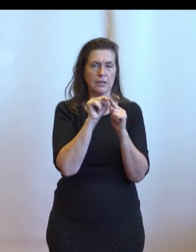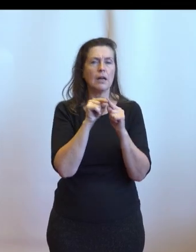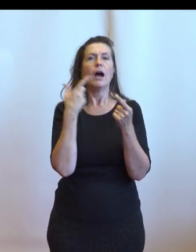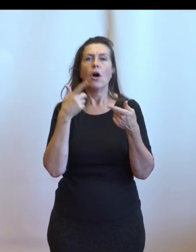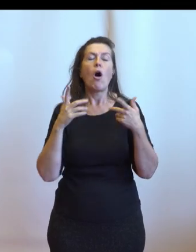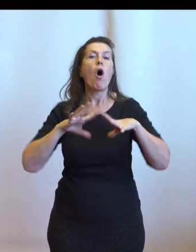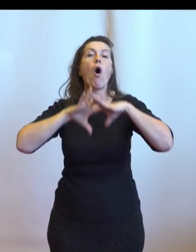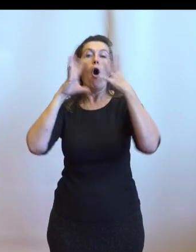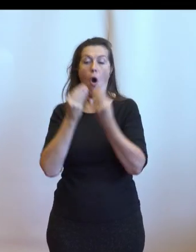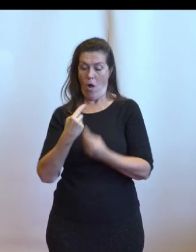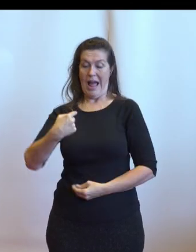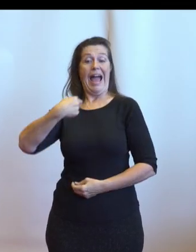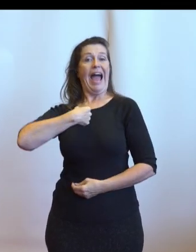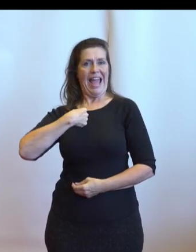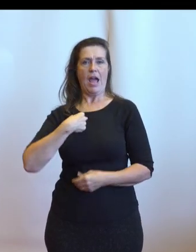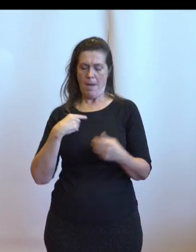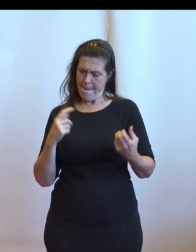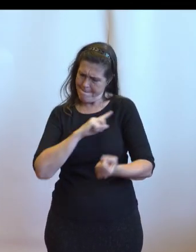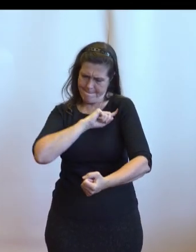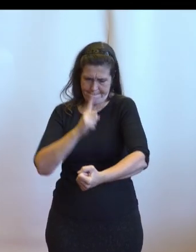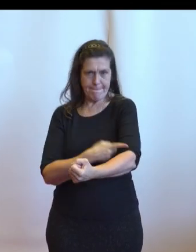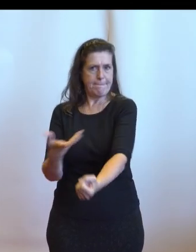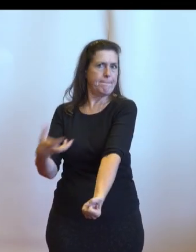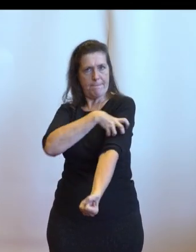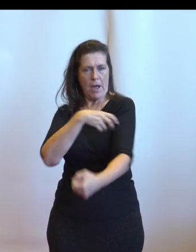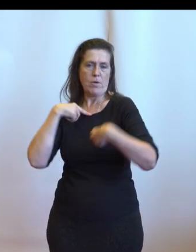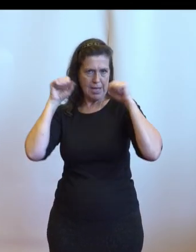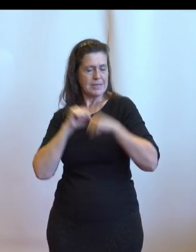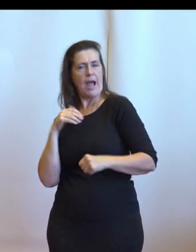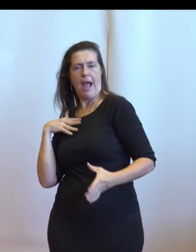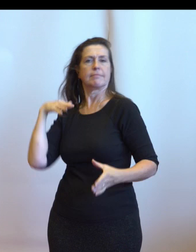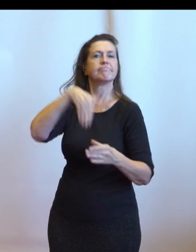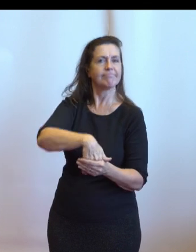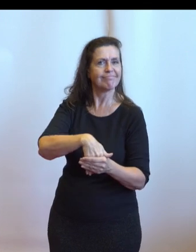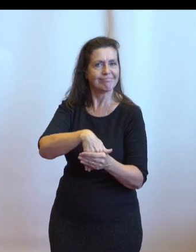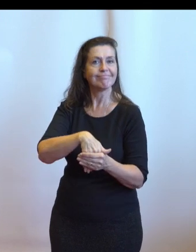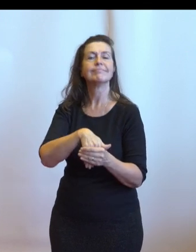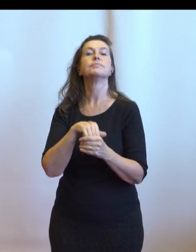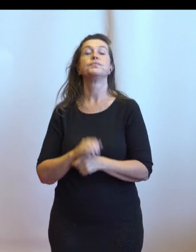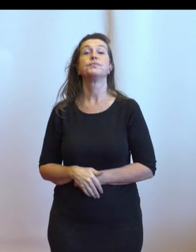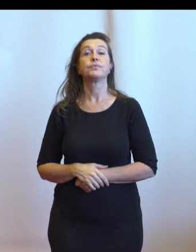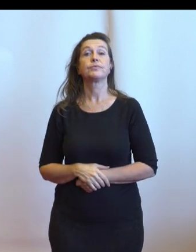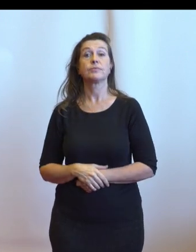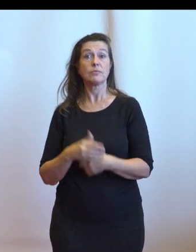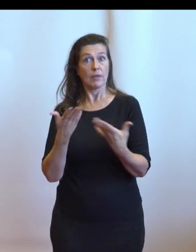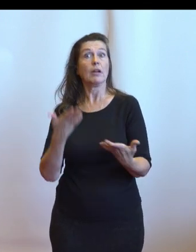the power to create the workplace where everyone can succeed. And we know that in